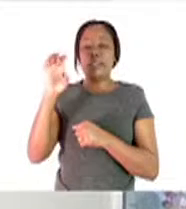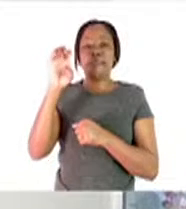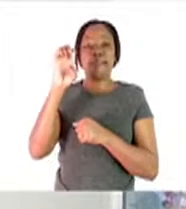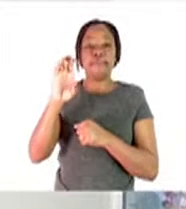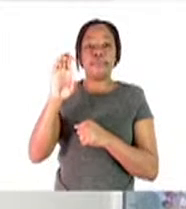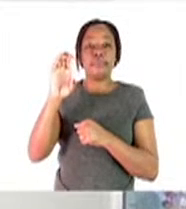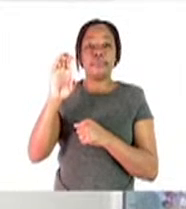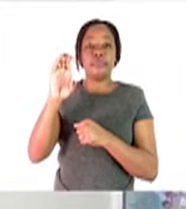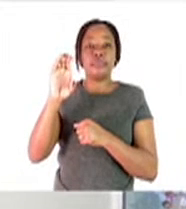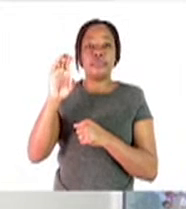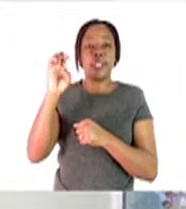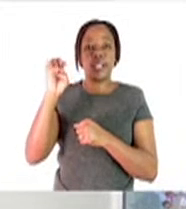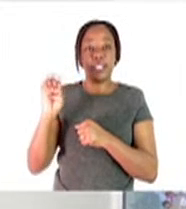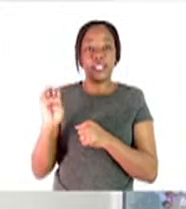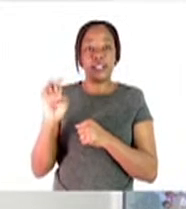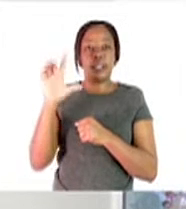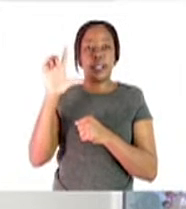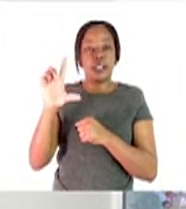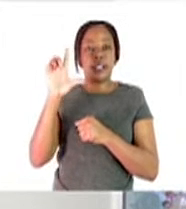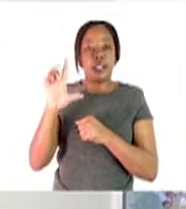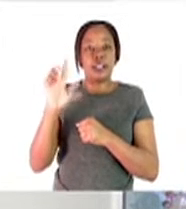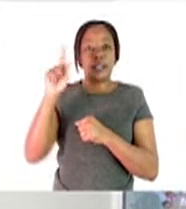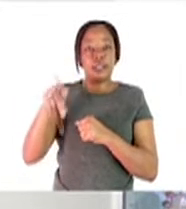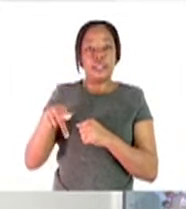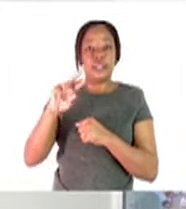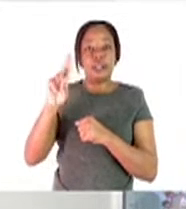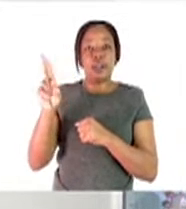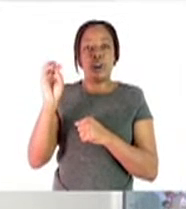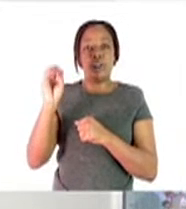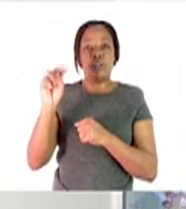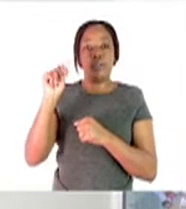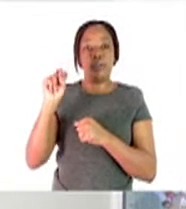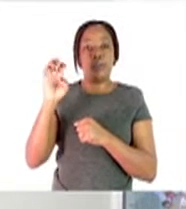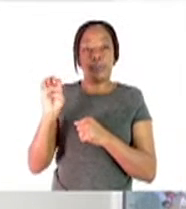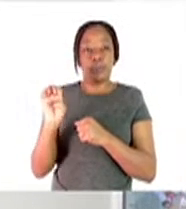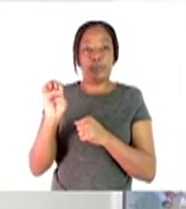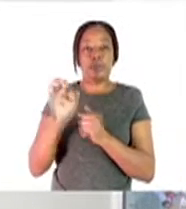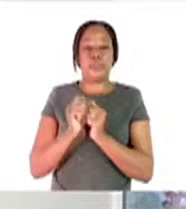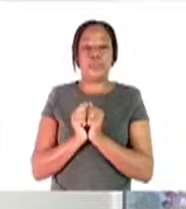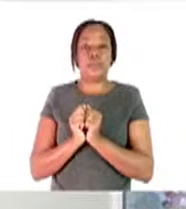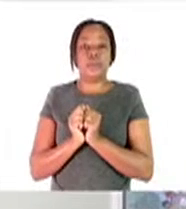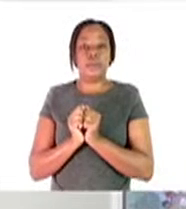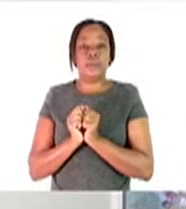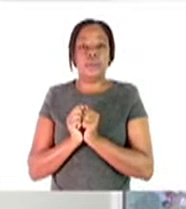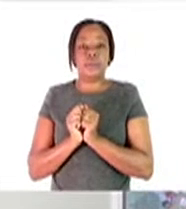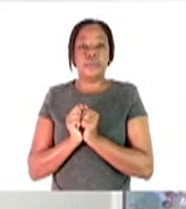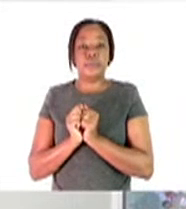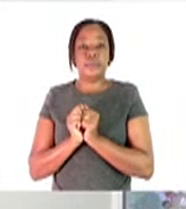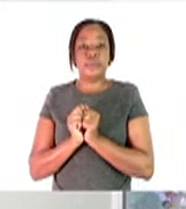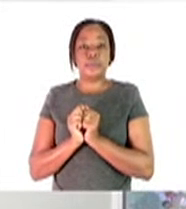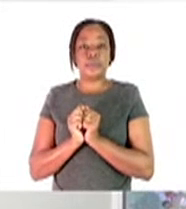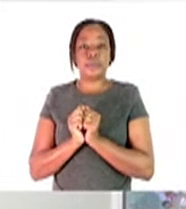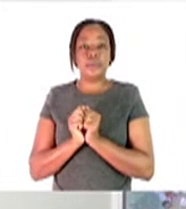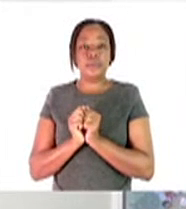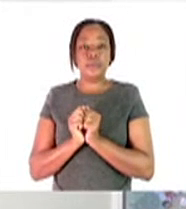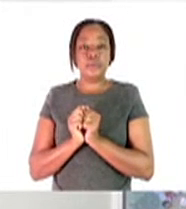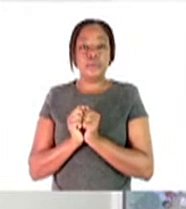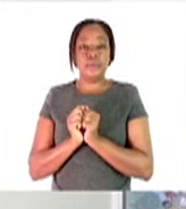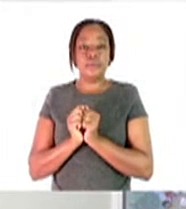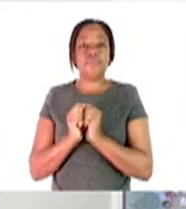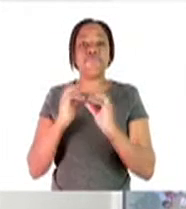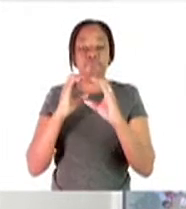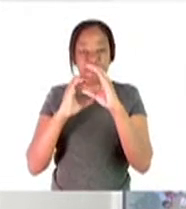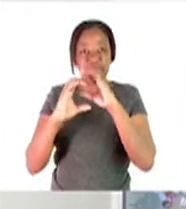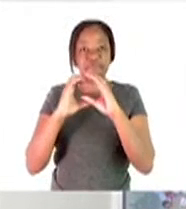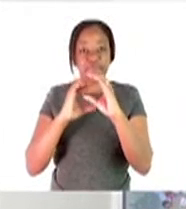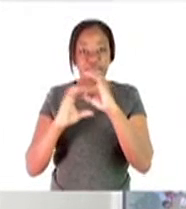can keep it in my pocket or in my handbag. It rings wherever I go. This is a cell phone. All right. I can communicate